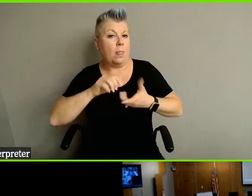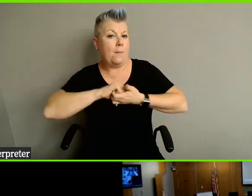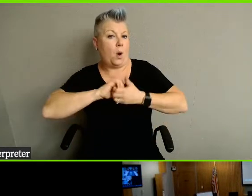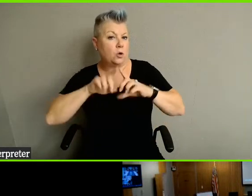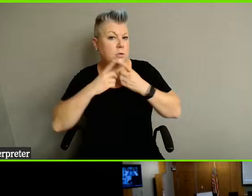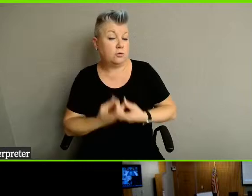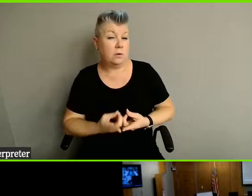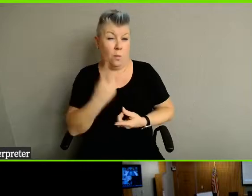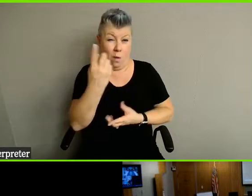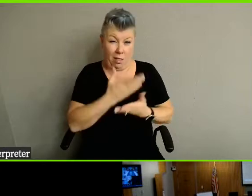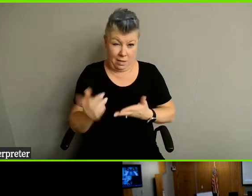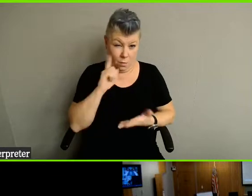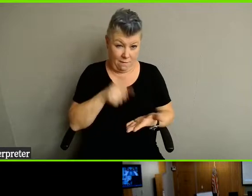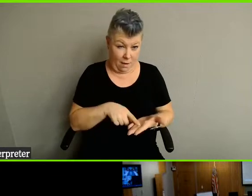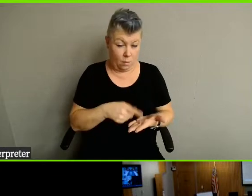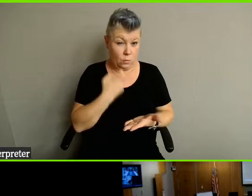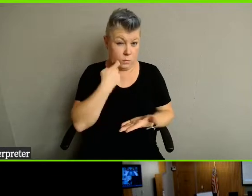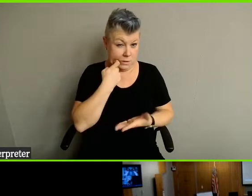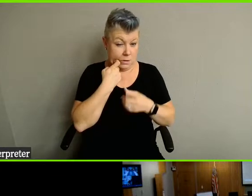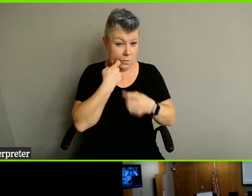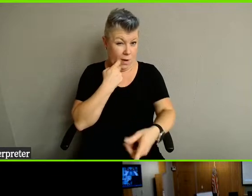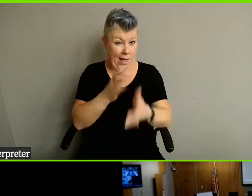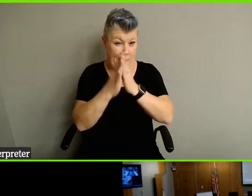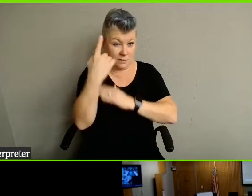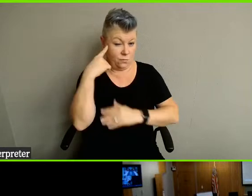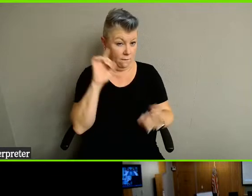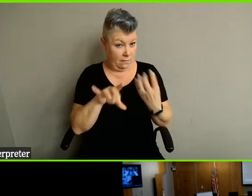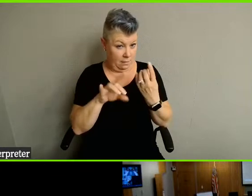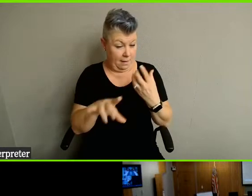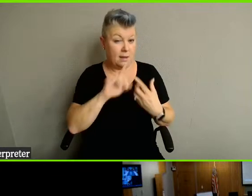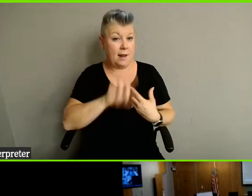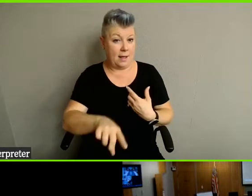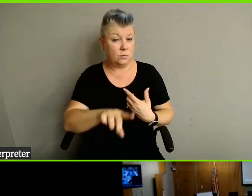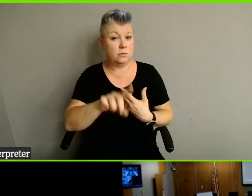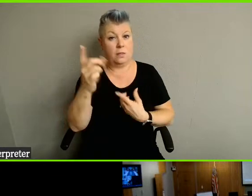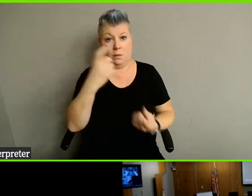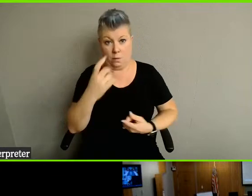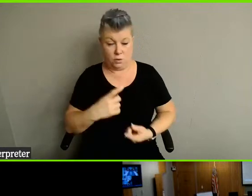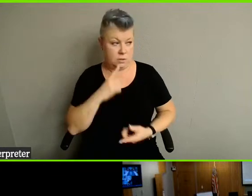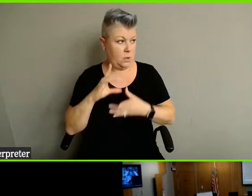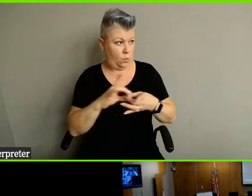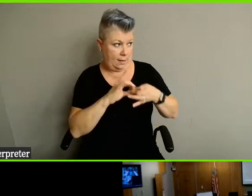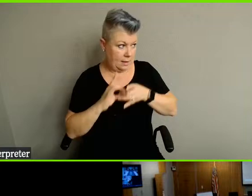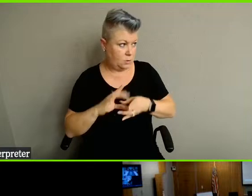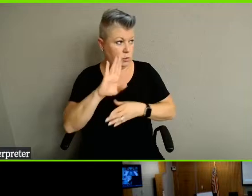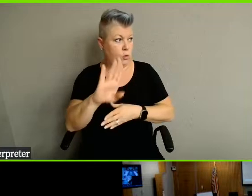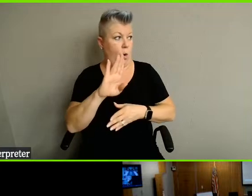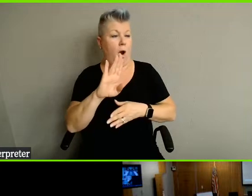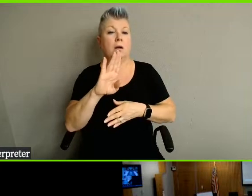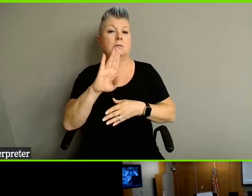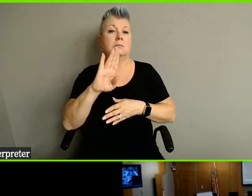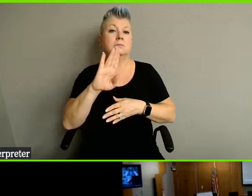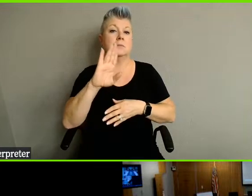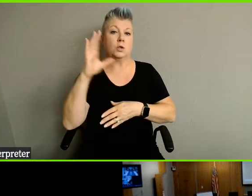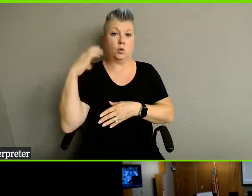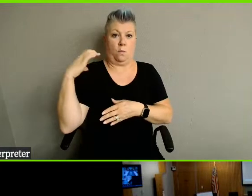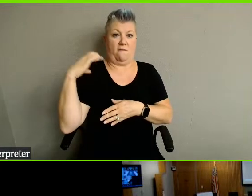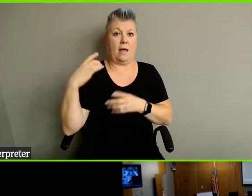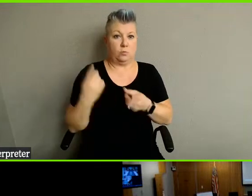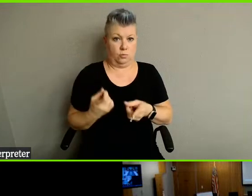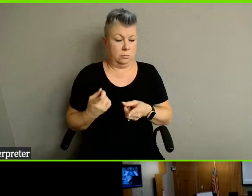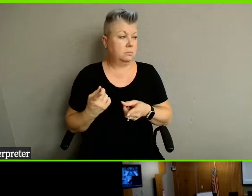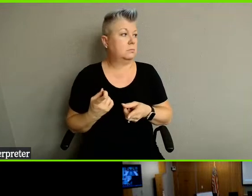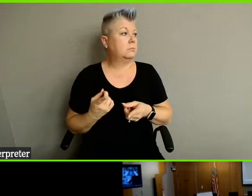the survey is when it asks to give feedback and answer those questions in relationship to your supervisors, that